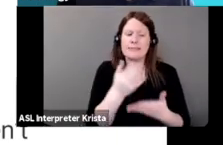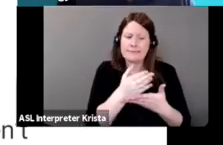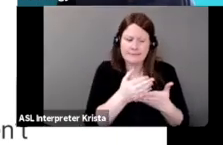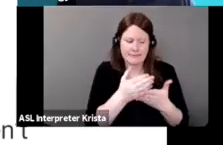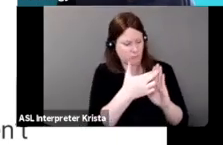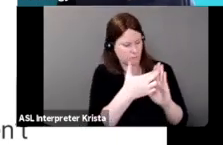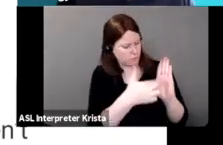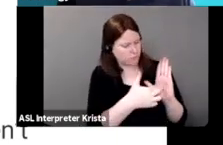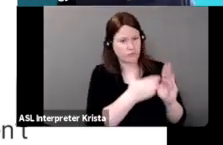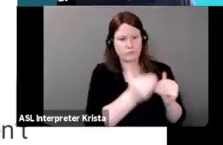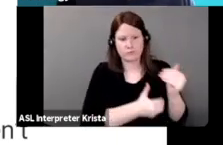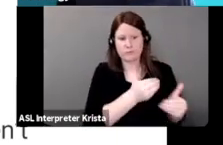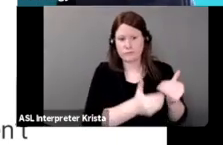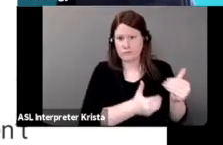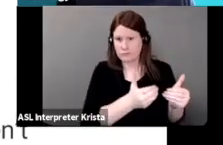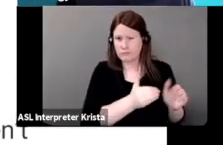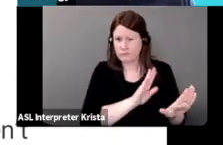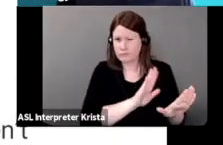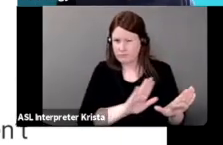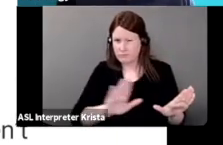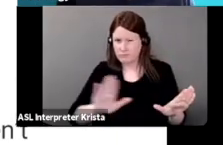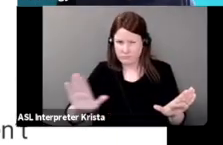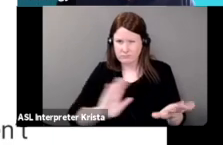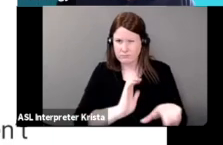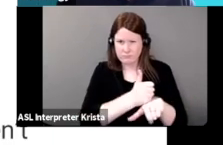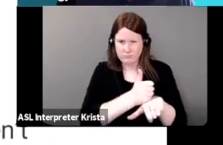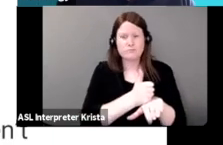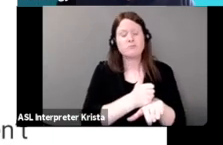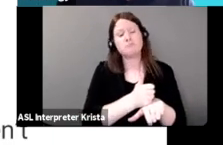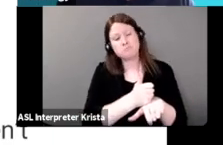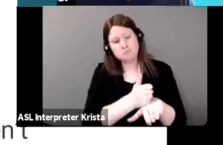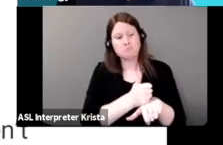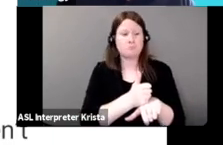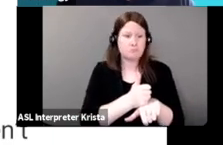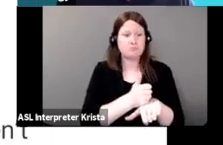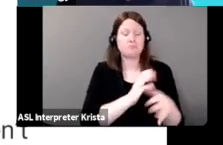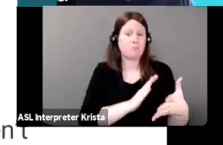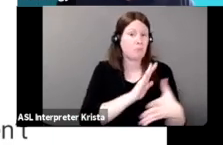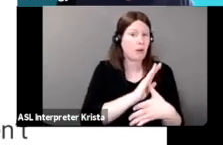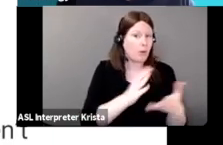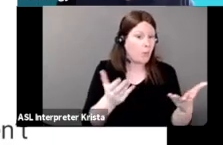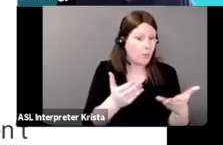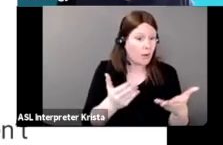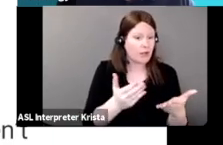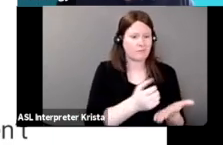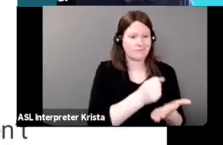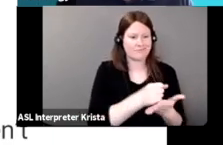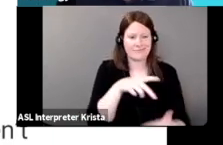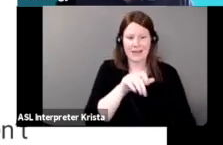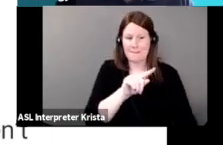up, and the primary ones for that are patents, trademarks, trade